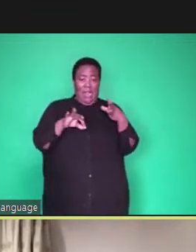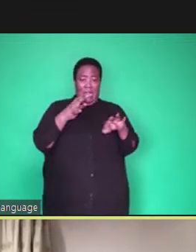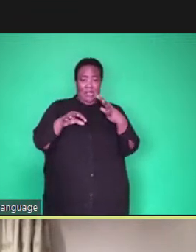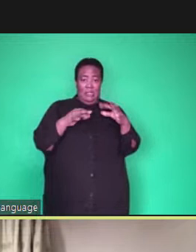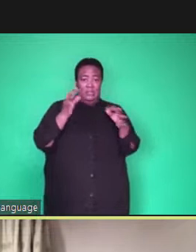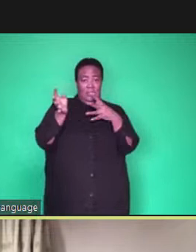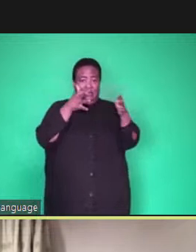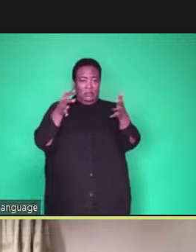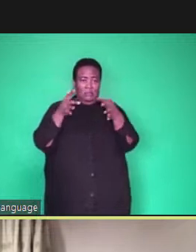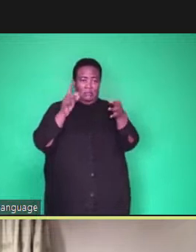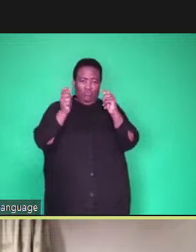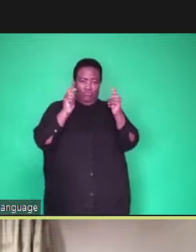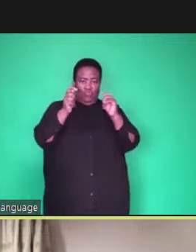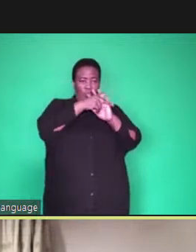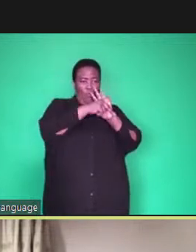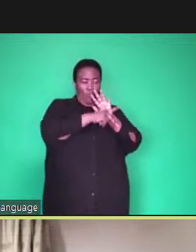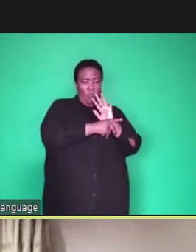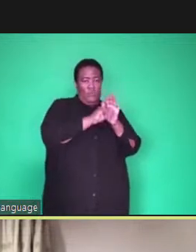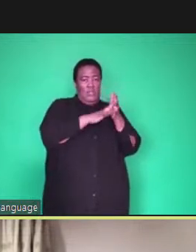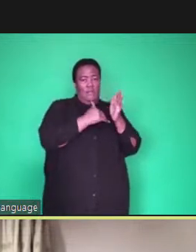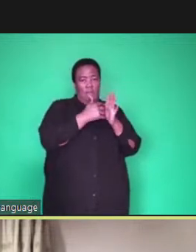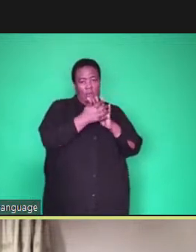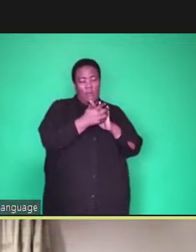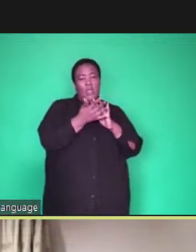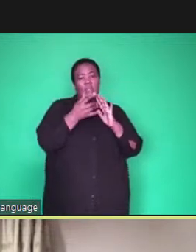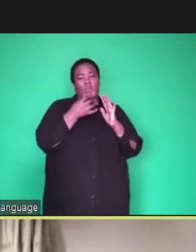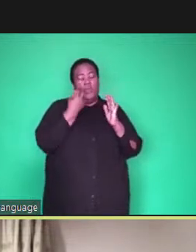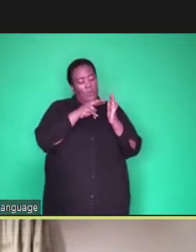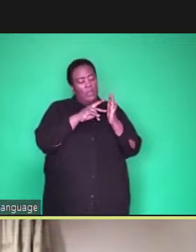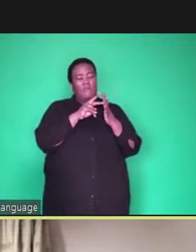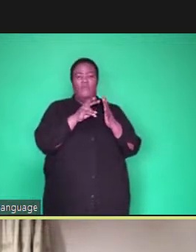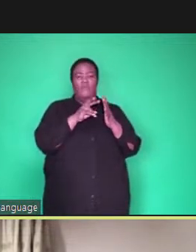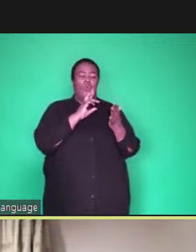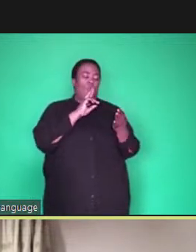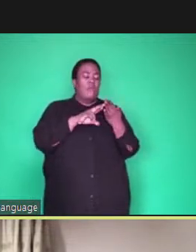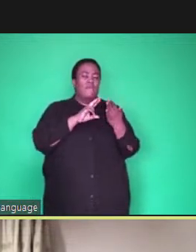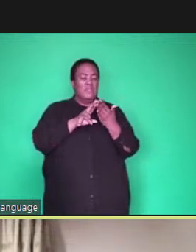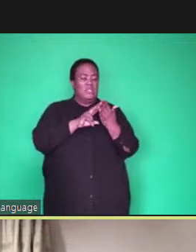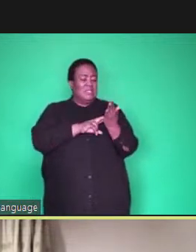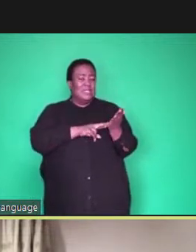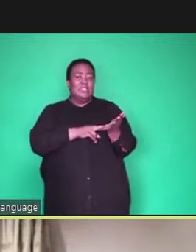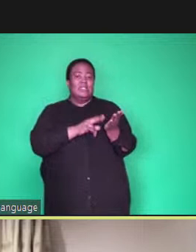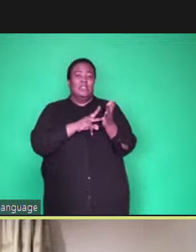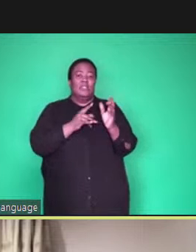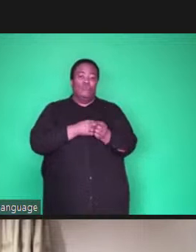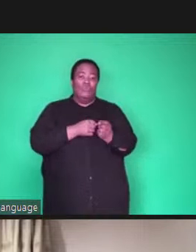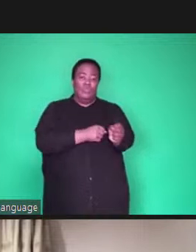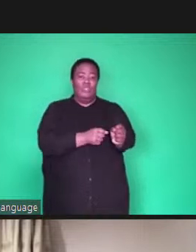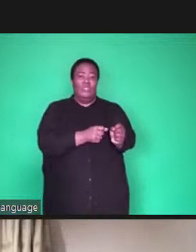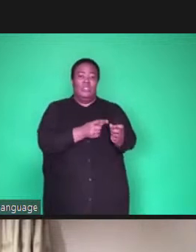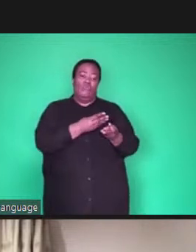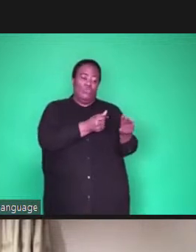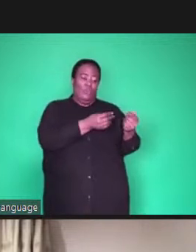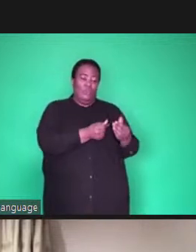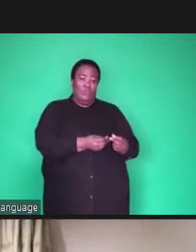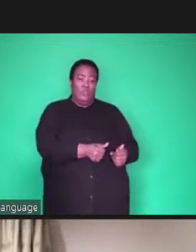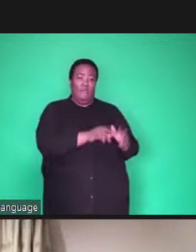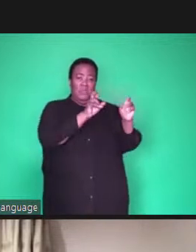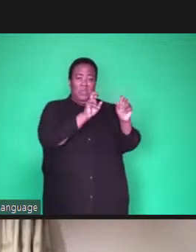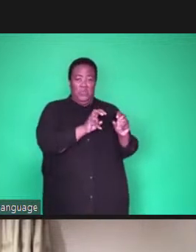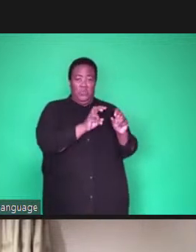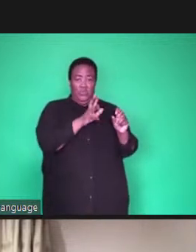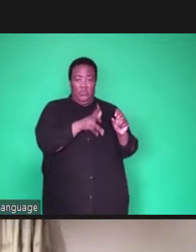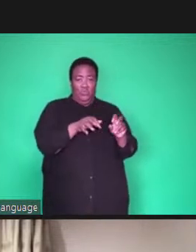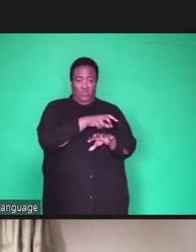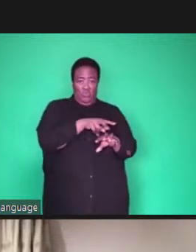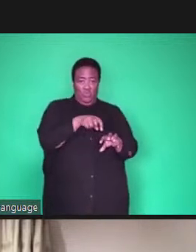change policies and frameworks, and we were looking for references and strategies that address this climate-linked migration, which is really going to be